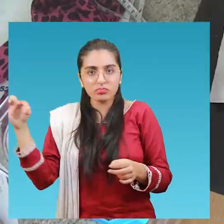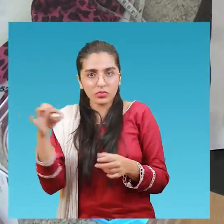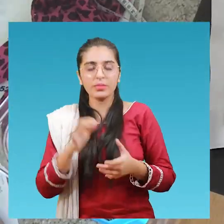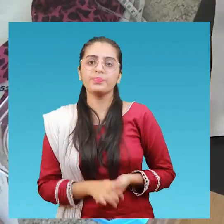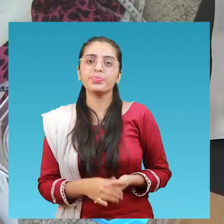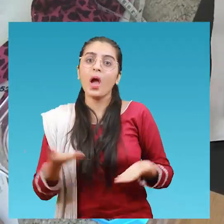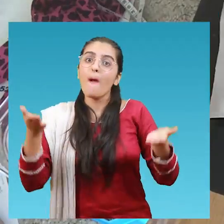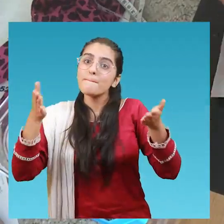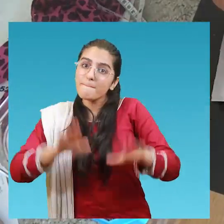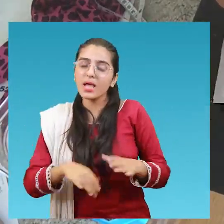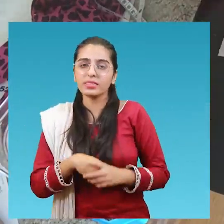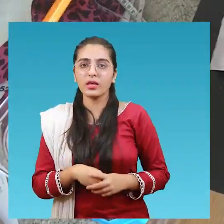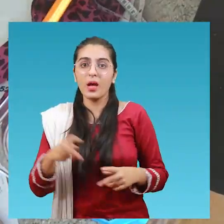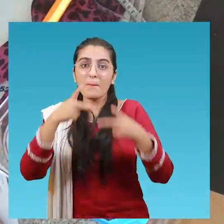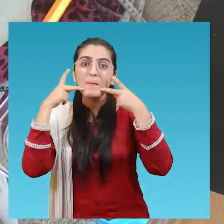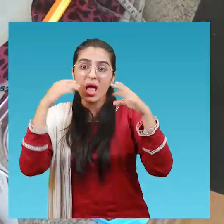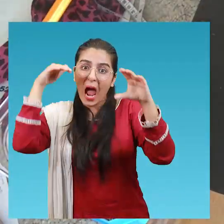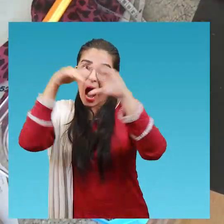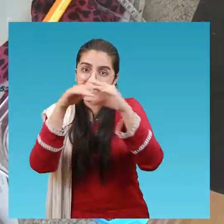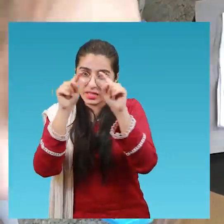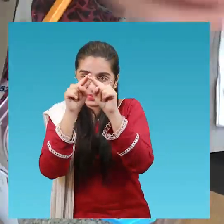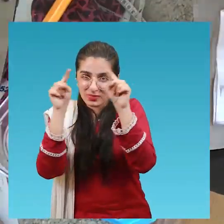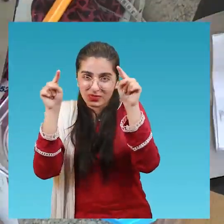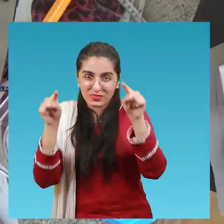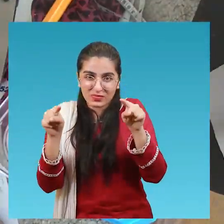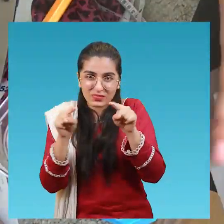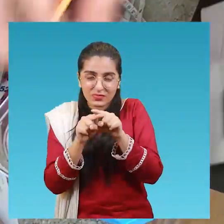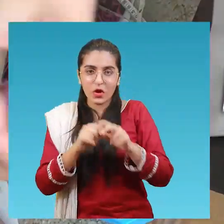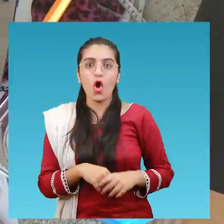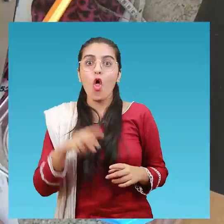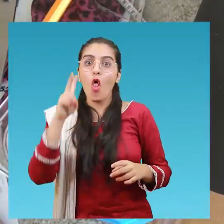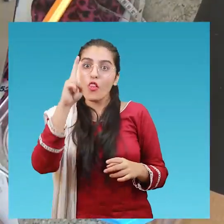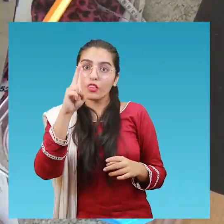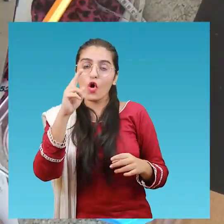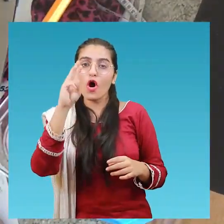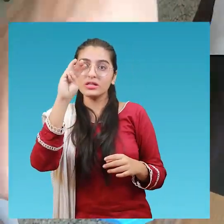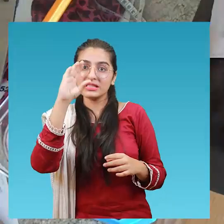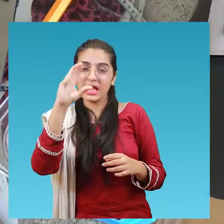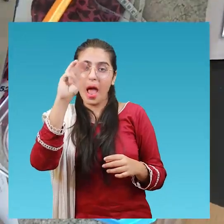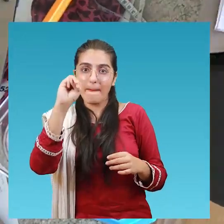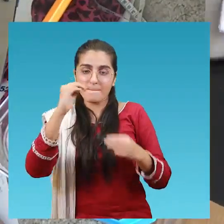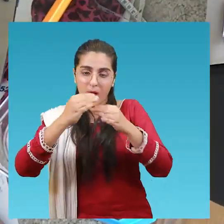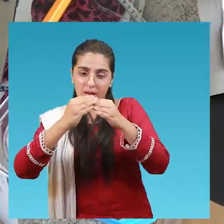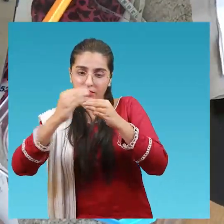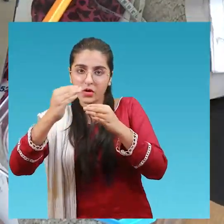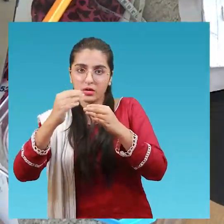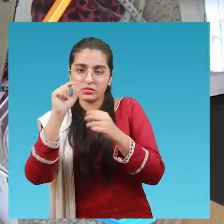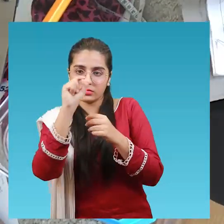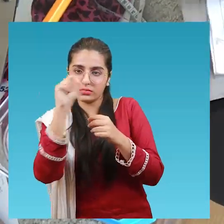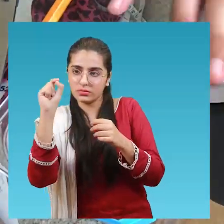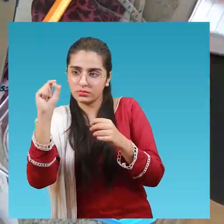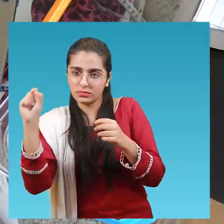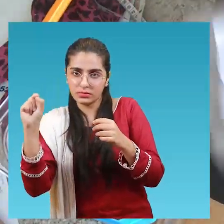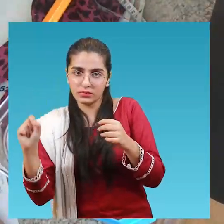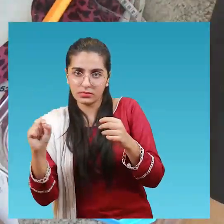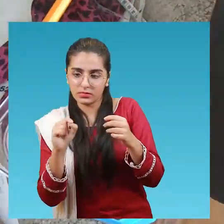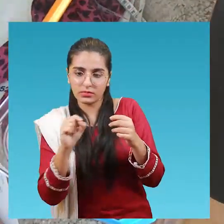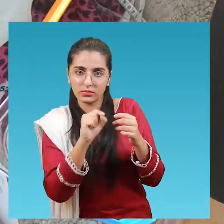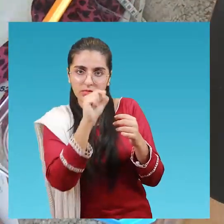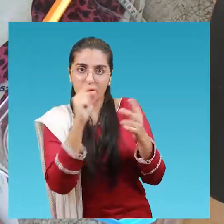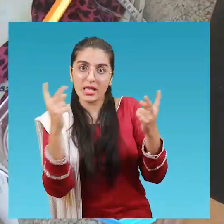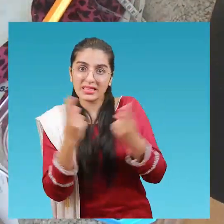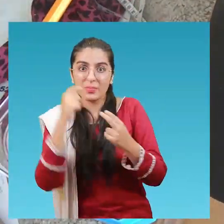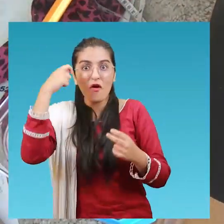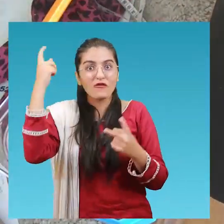of the mask 2 cm from the paper cutout and make an outline of it. Cut out the mouth of the mask and put